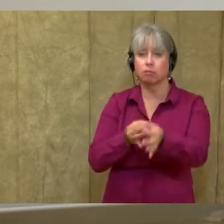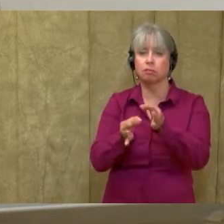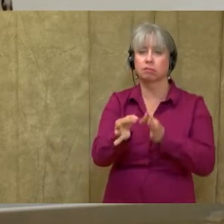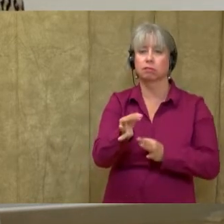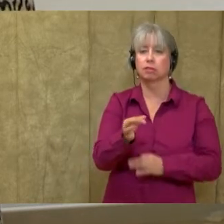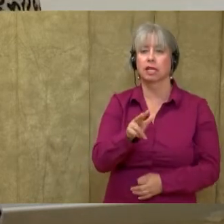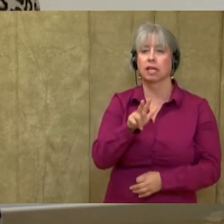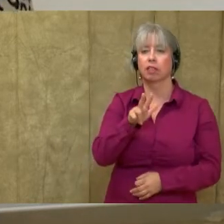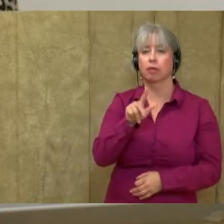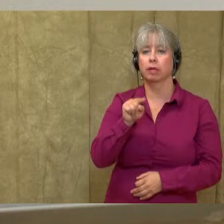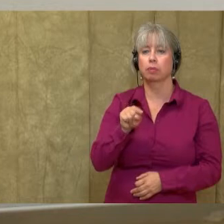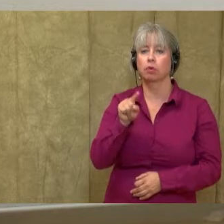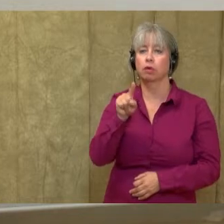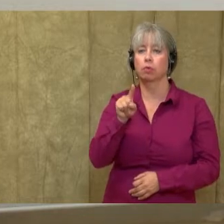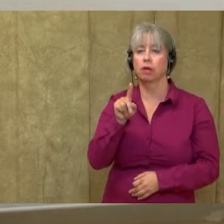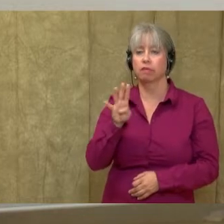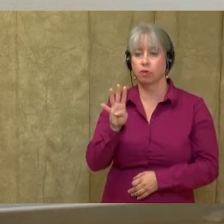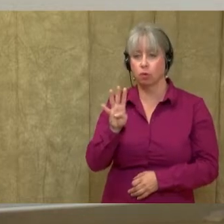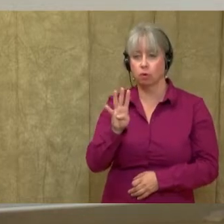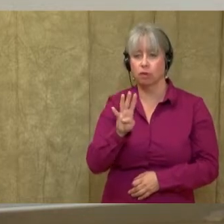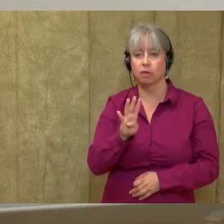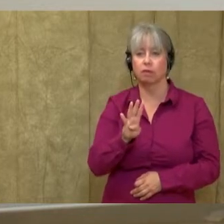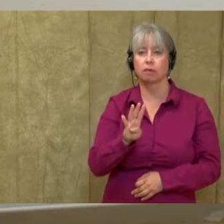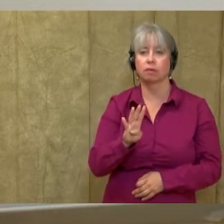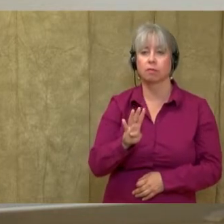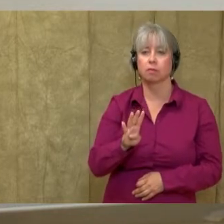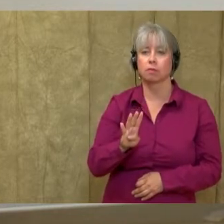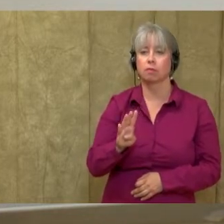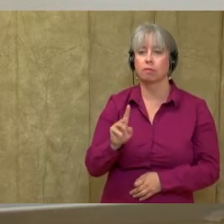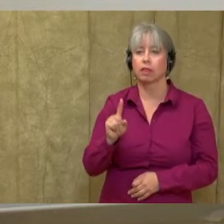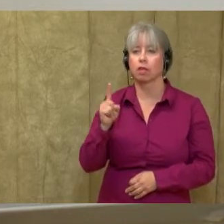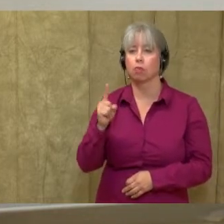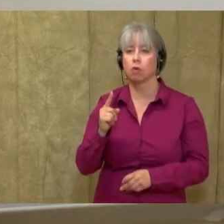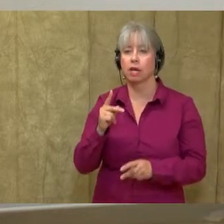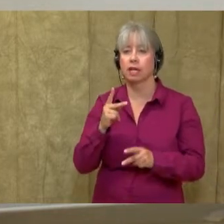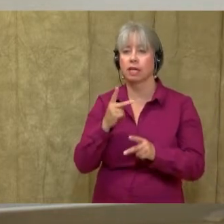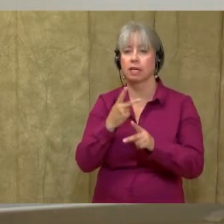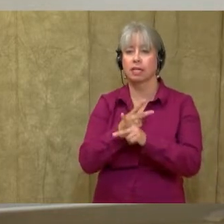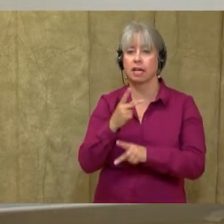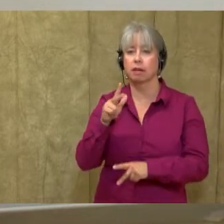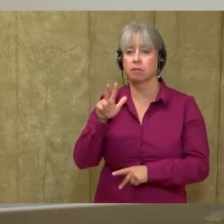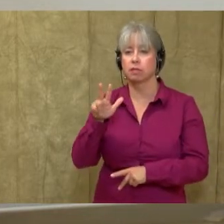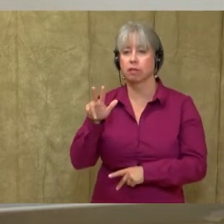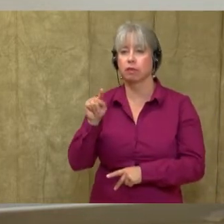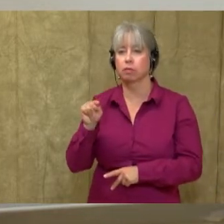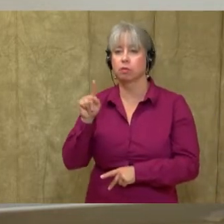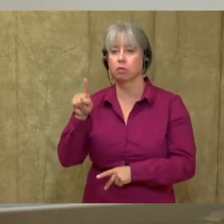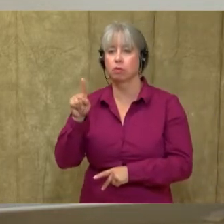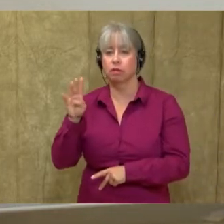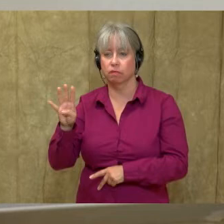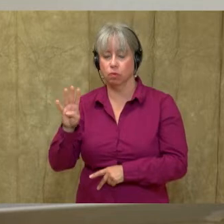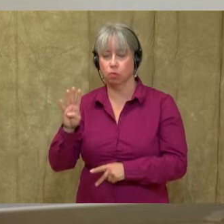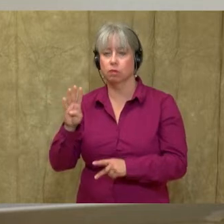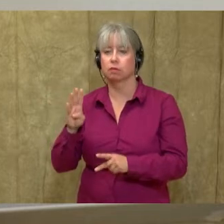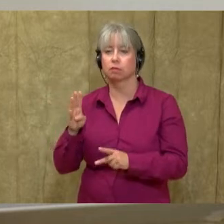3.14. So 1 times 3.14 would just be 3.14